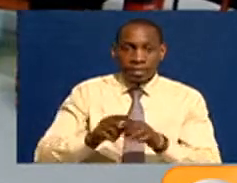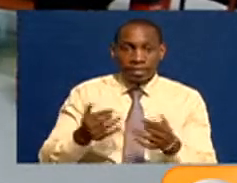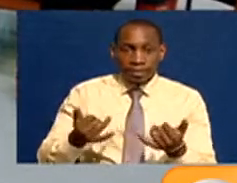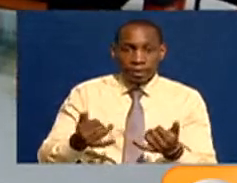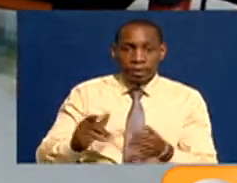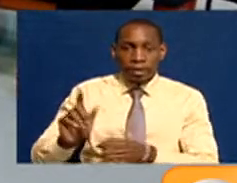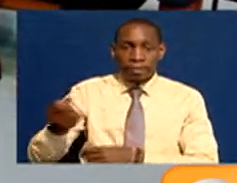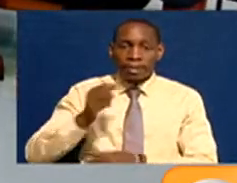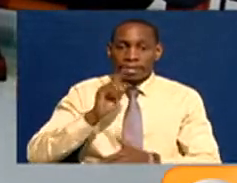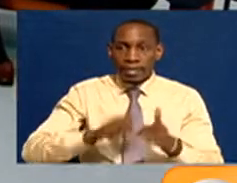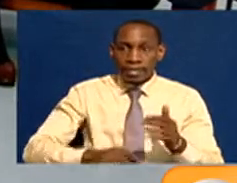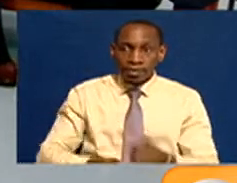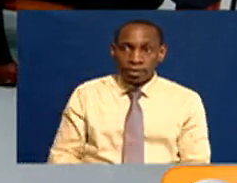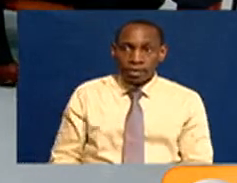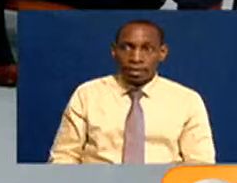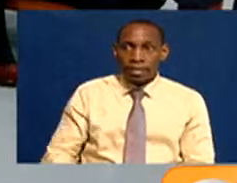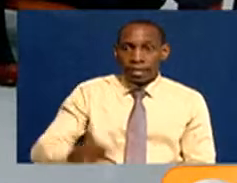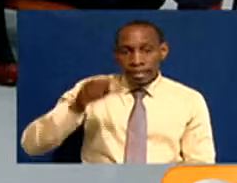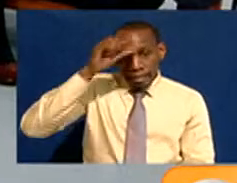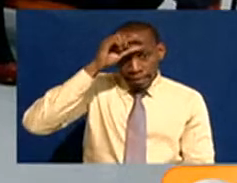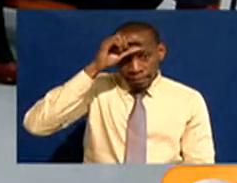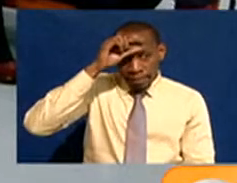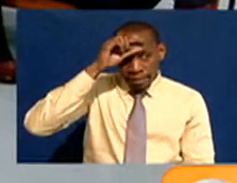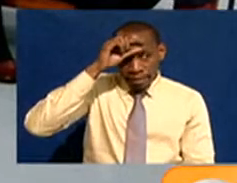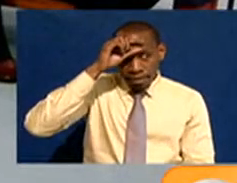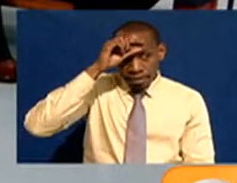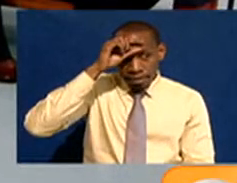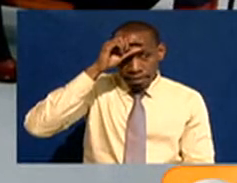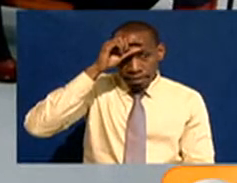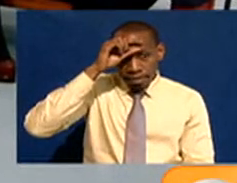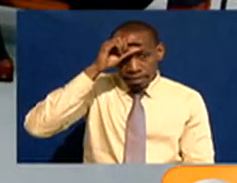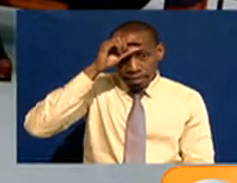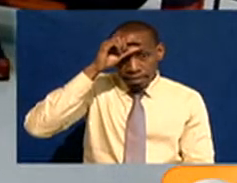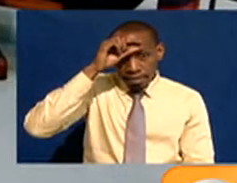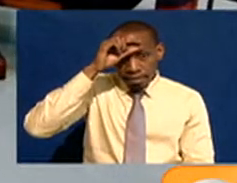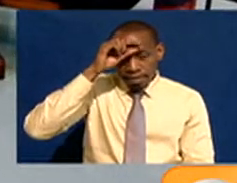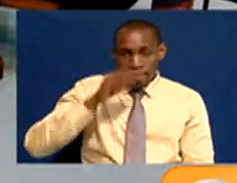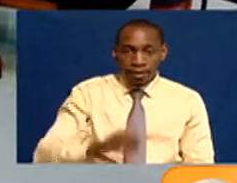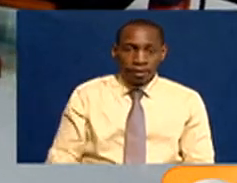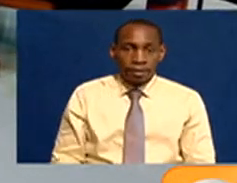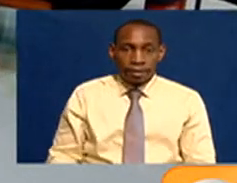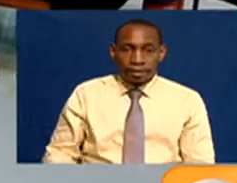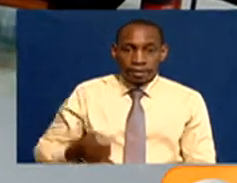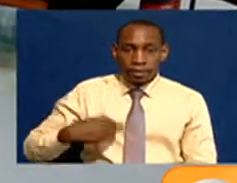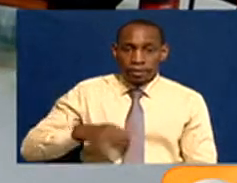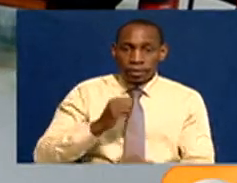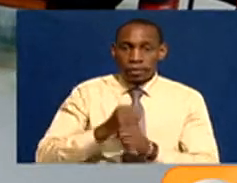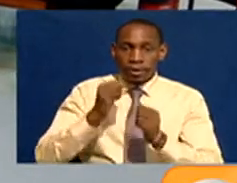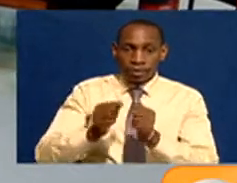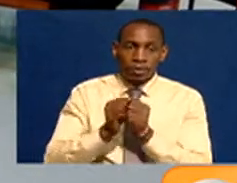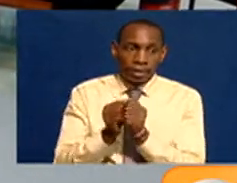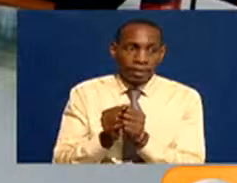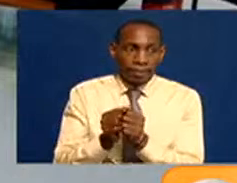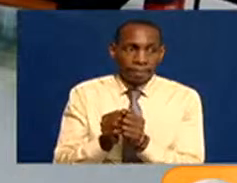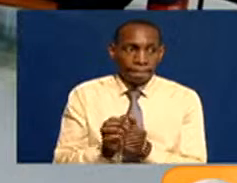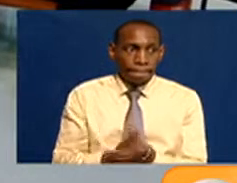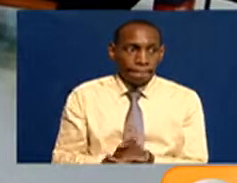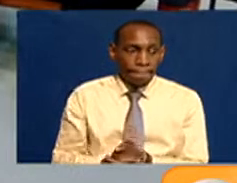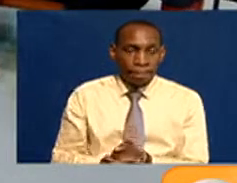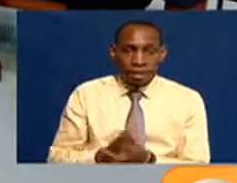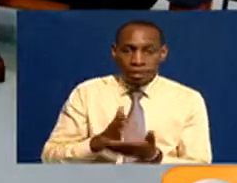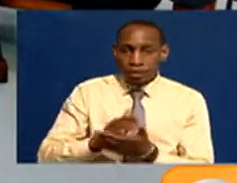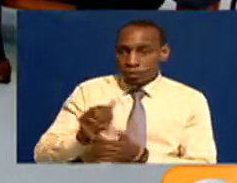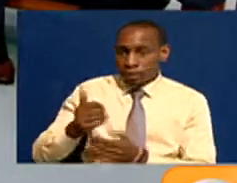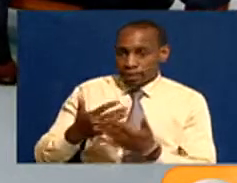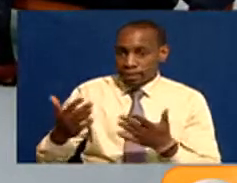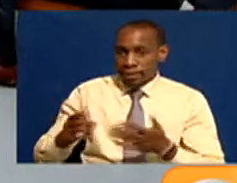the president saying that government is not a place with silos. We will be working in collaborative efforts. Yeah. By the way, another thing the